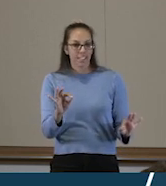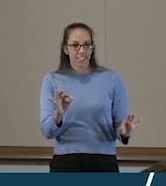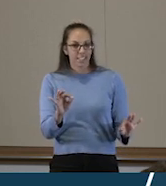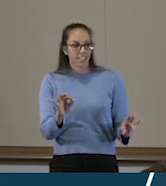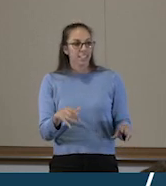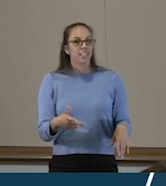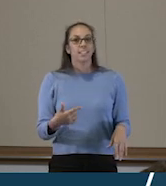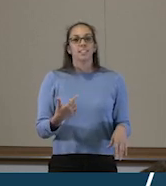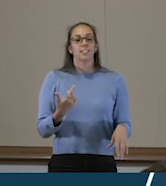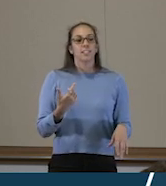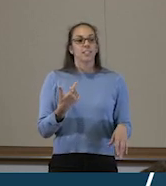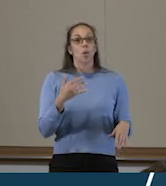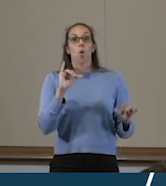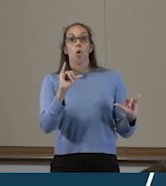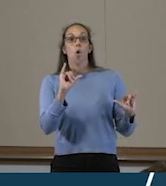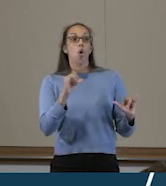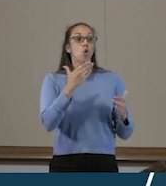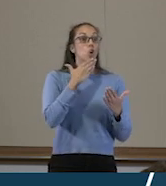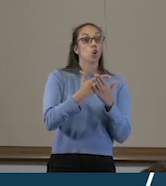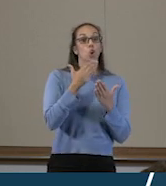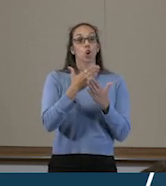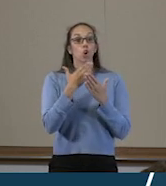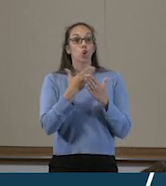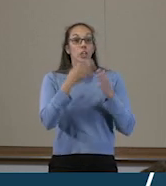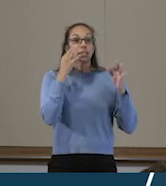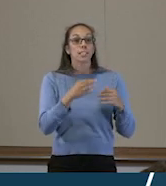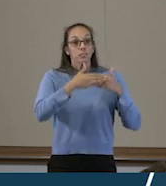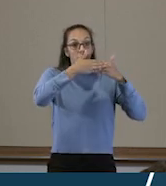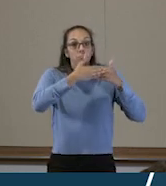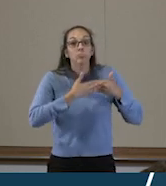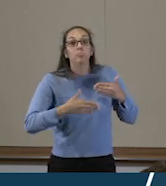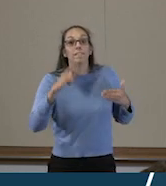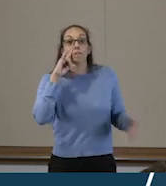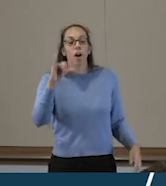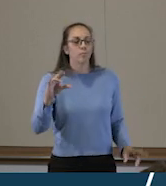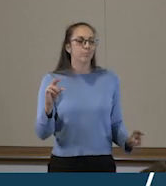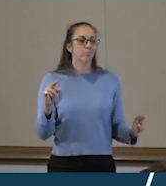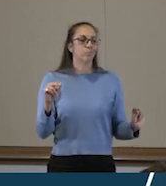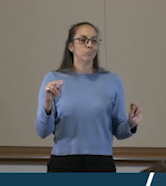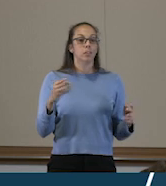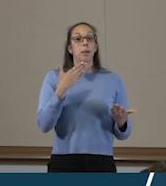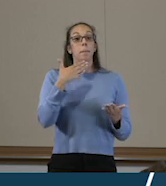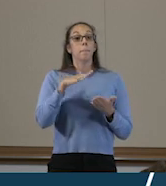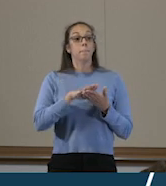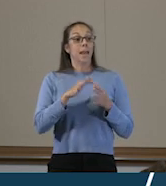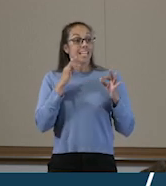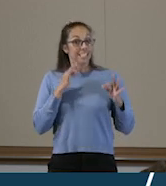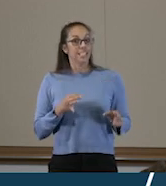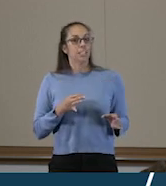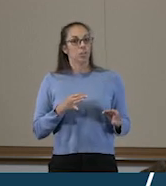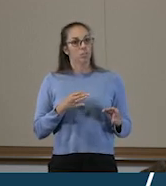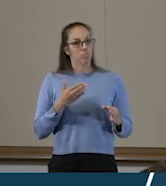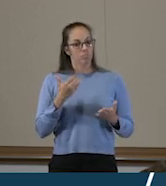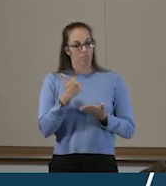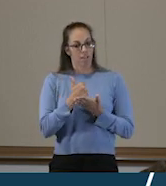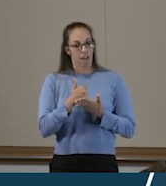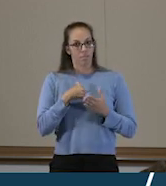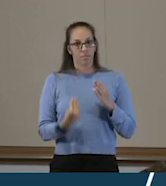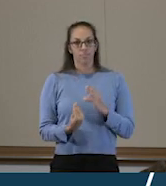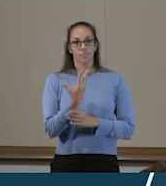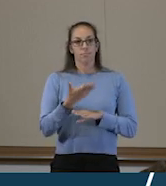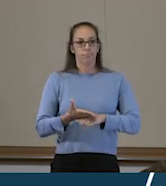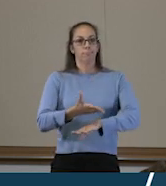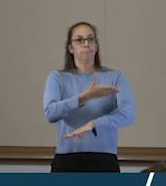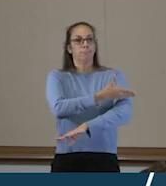we're not expected to just make good decisions all the time. In fact, bad decisions allow us to learn and grow and thrive, and we'll talk about that in a